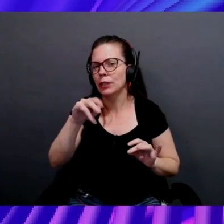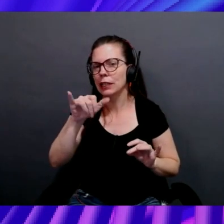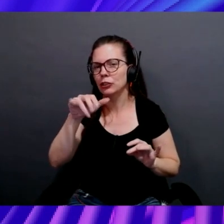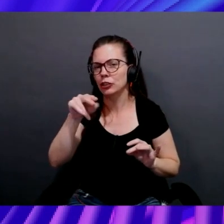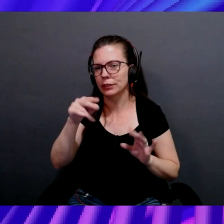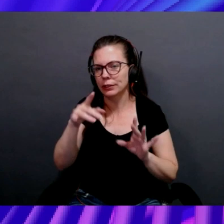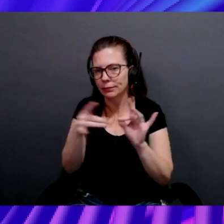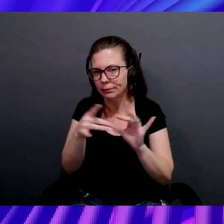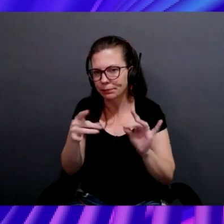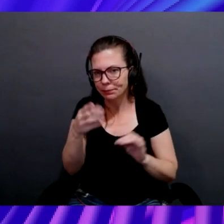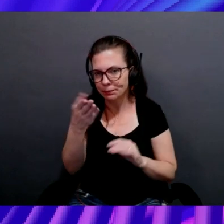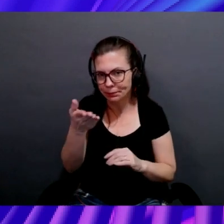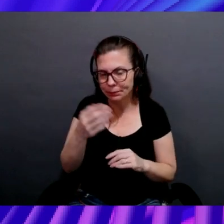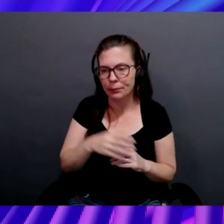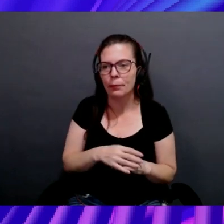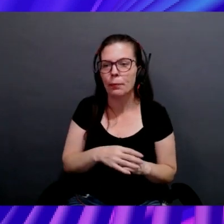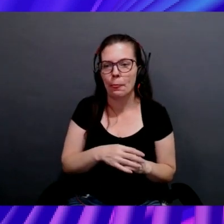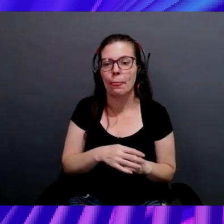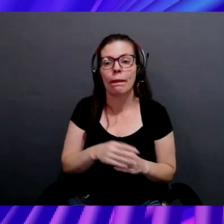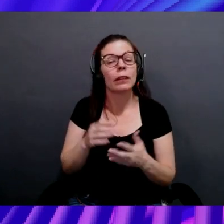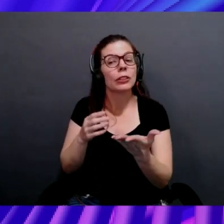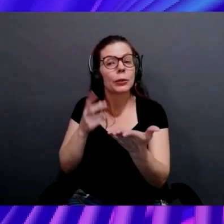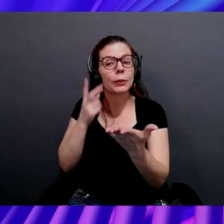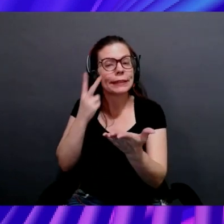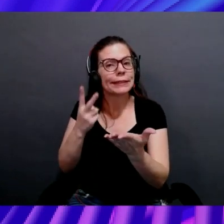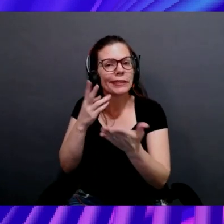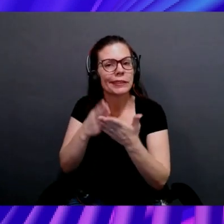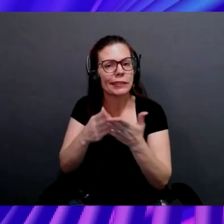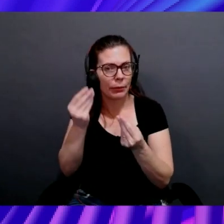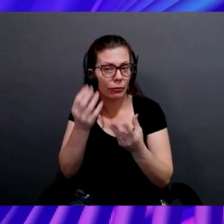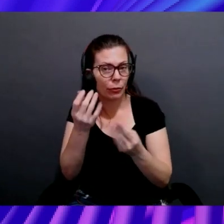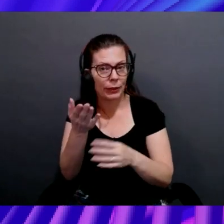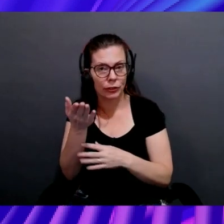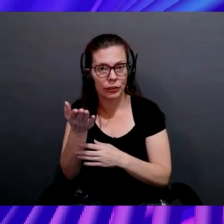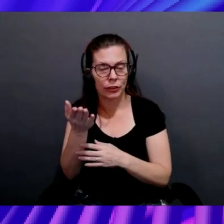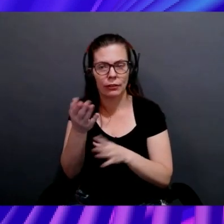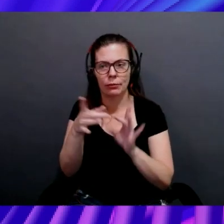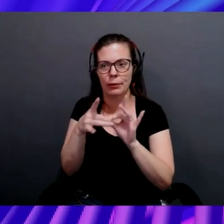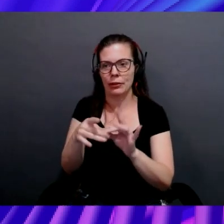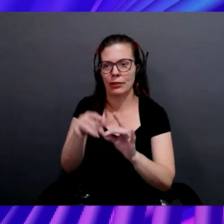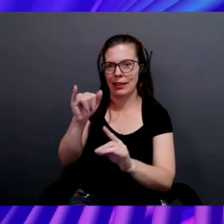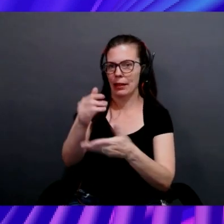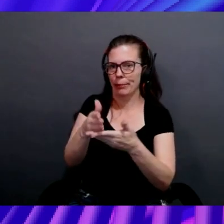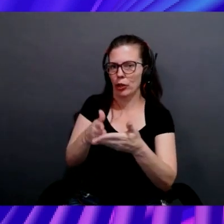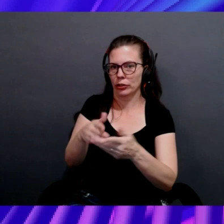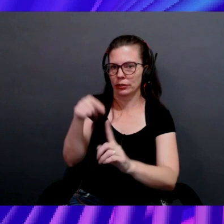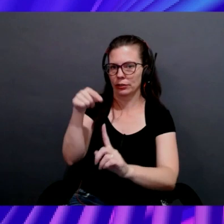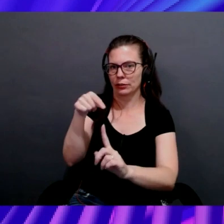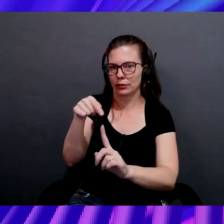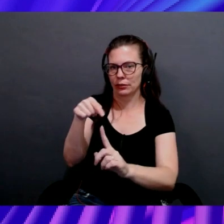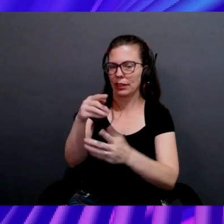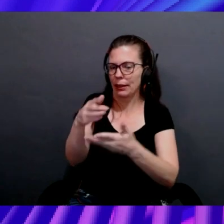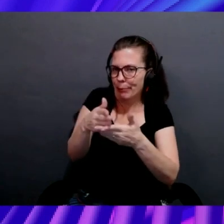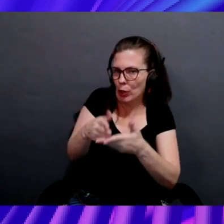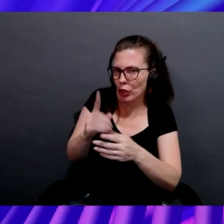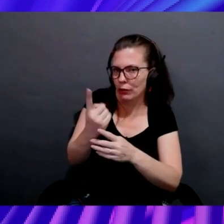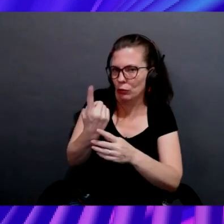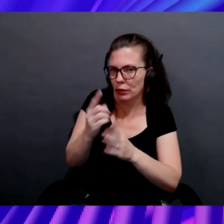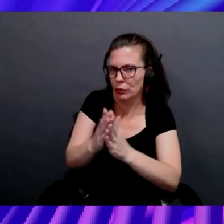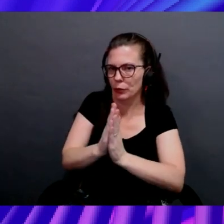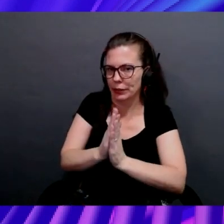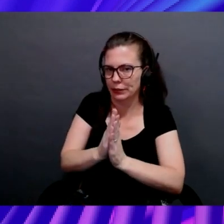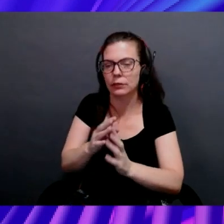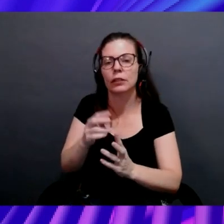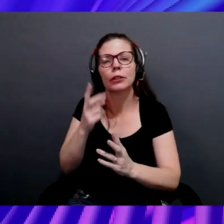So here we go. So we see a little bit of information about this particular part of a request. We'll see some of the